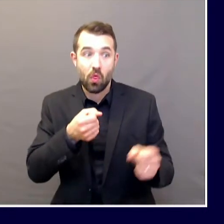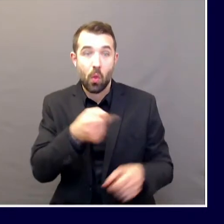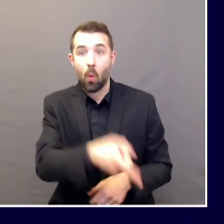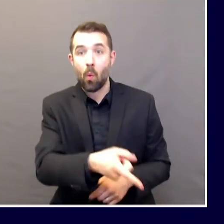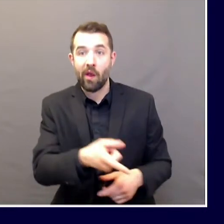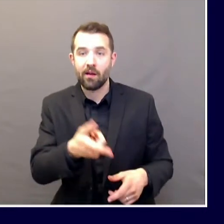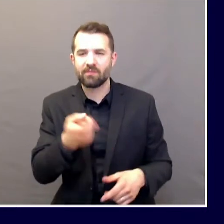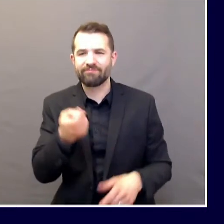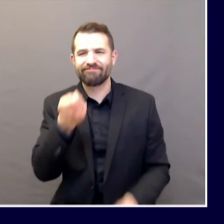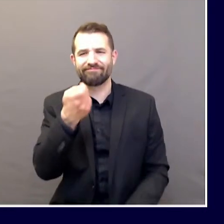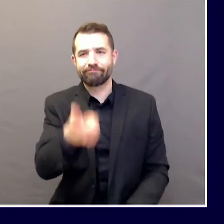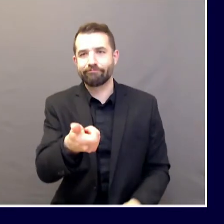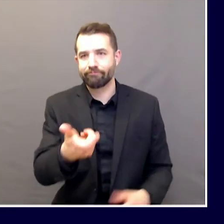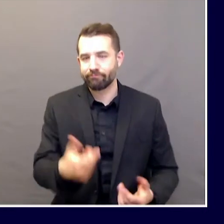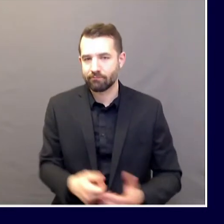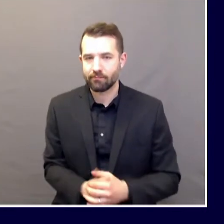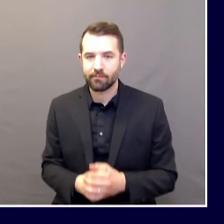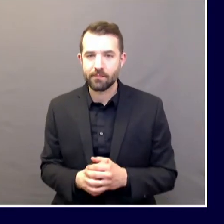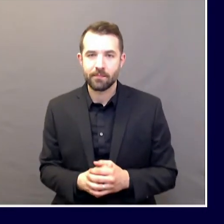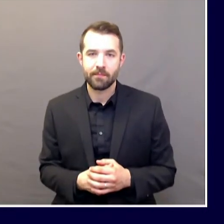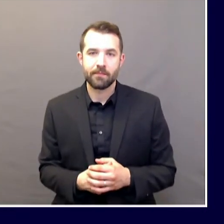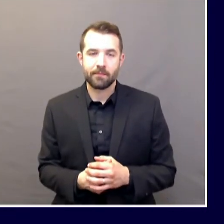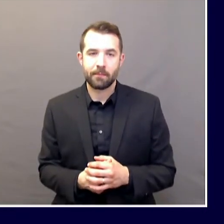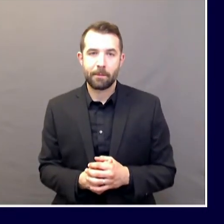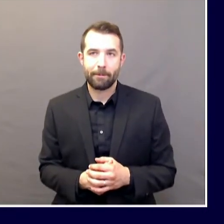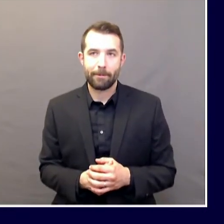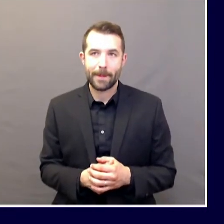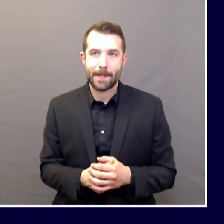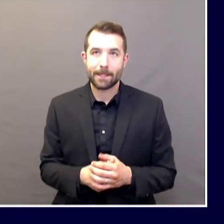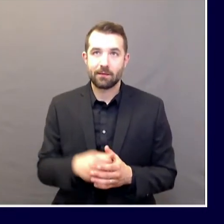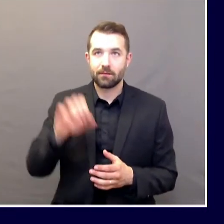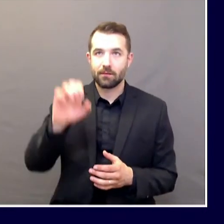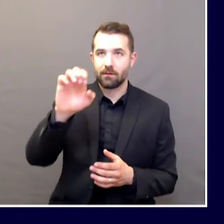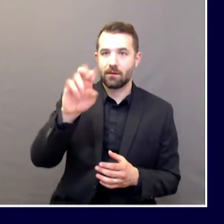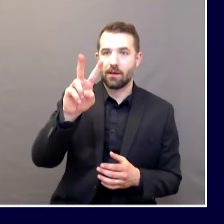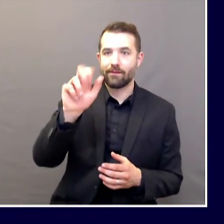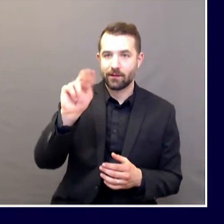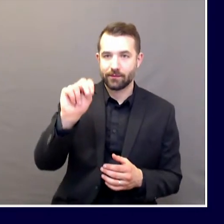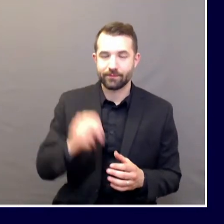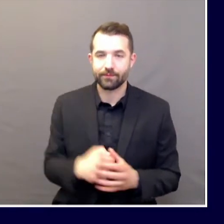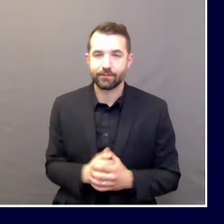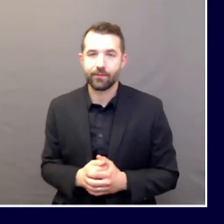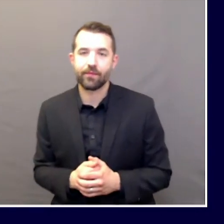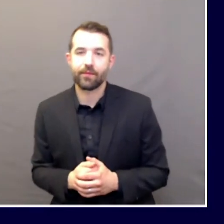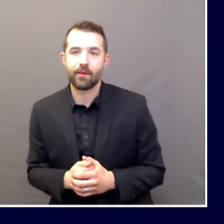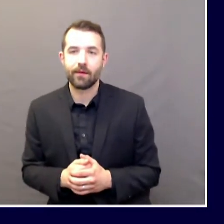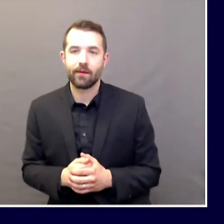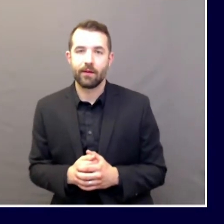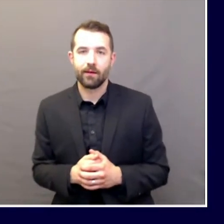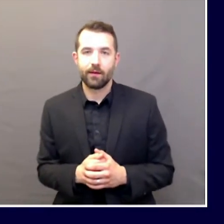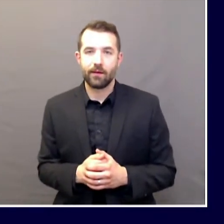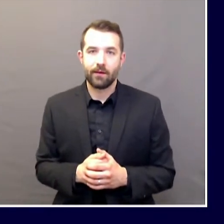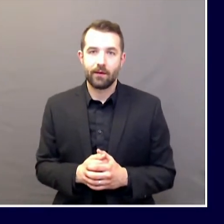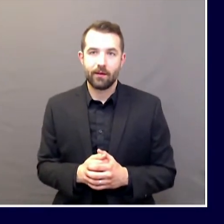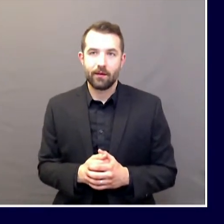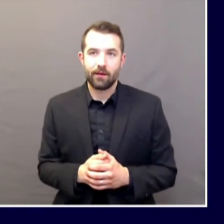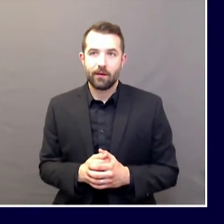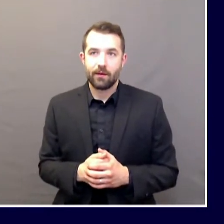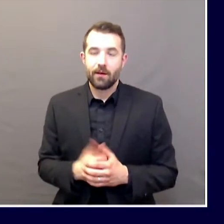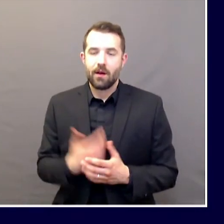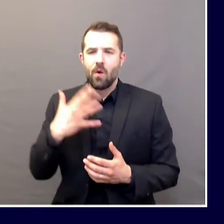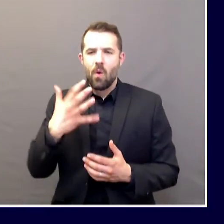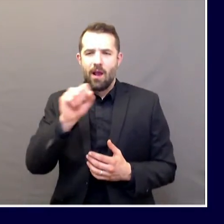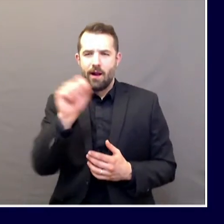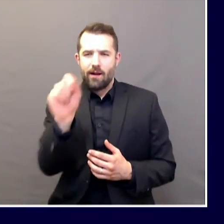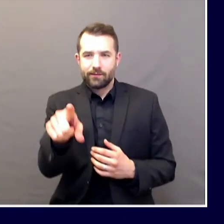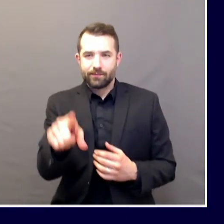Let me turn it over to Evan Pop. Hi, Dr. Shah, thank you. I wanted to ask, so with everyone over